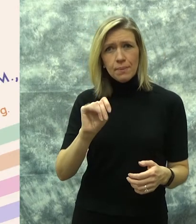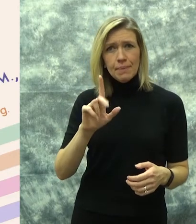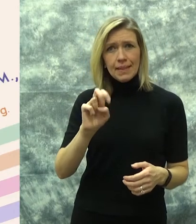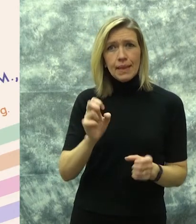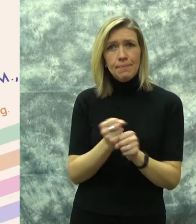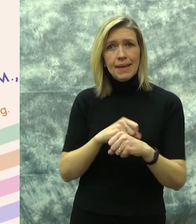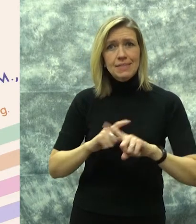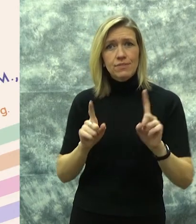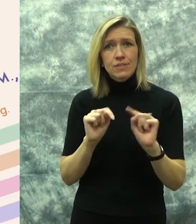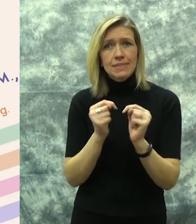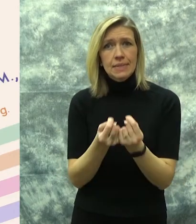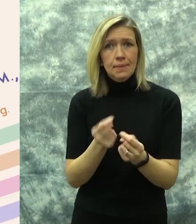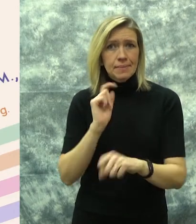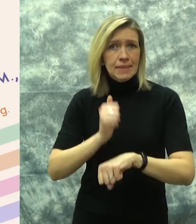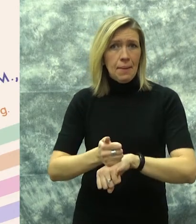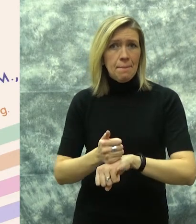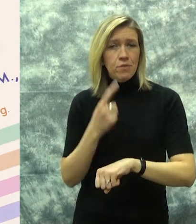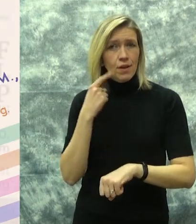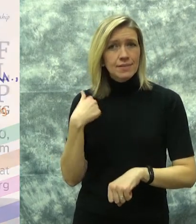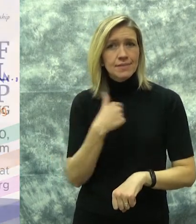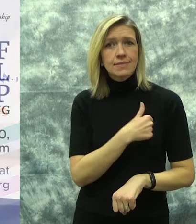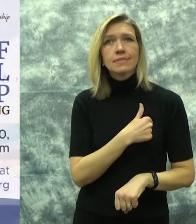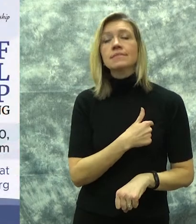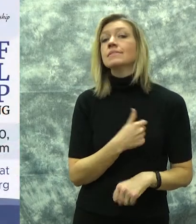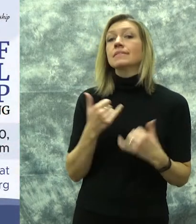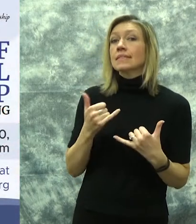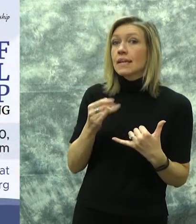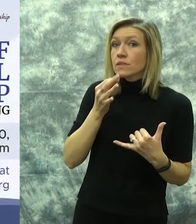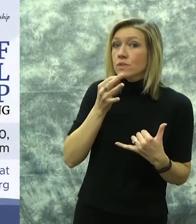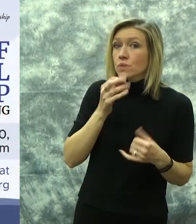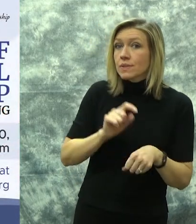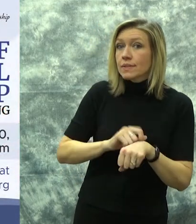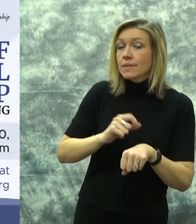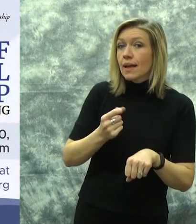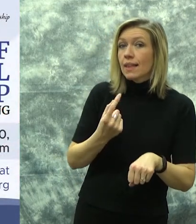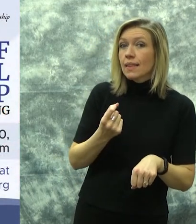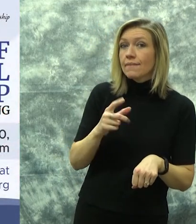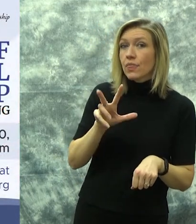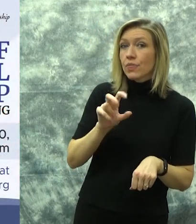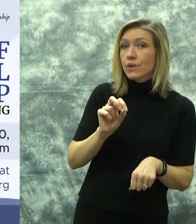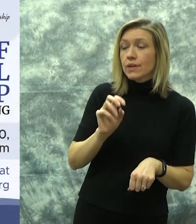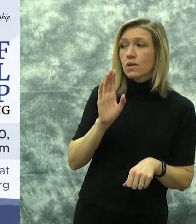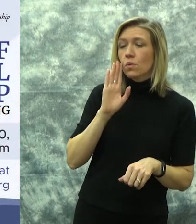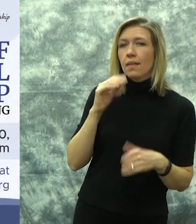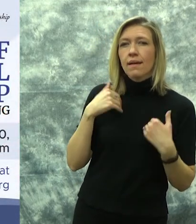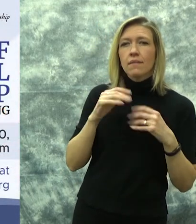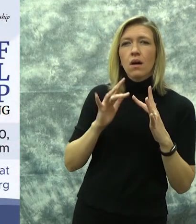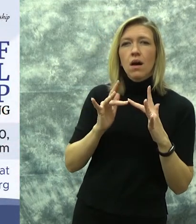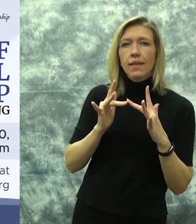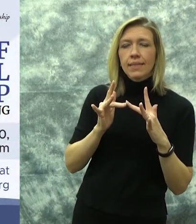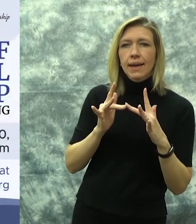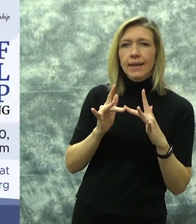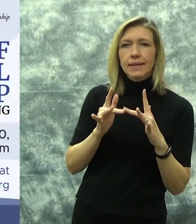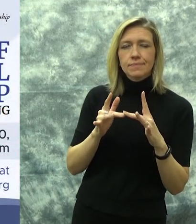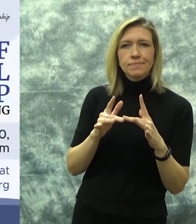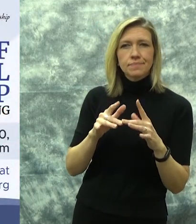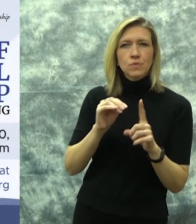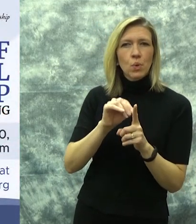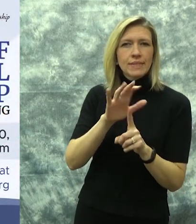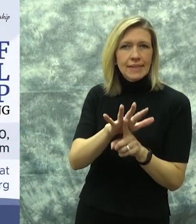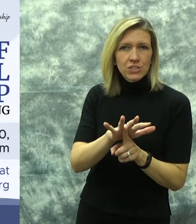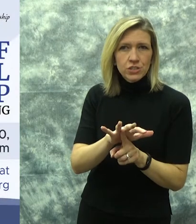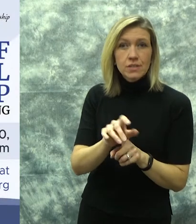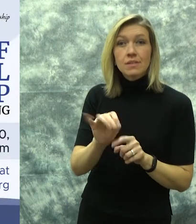And today, right here in just a few minutes at 11:30, we're going to be doing an online session orientation. If you've ever thought to